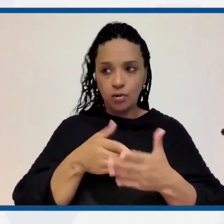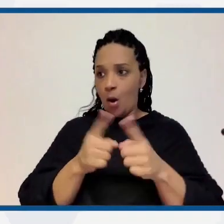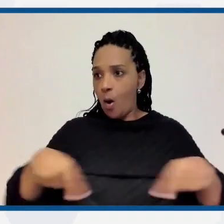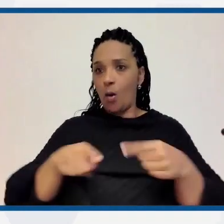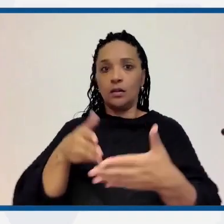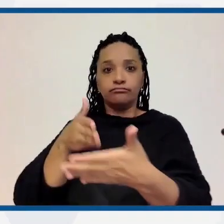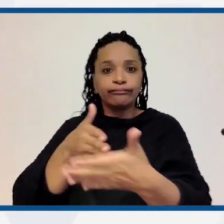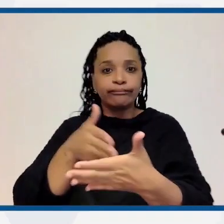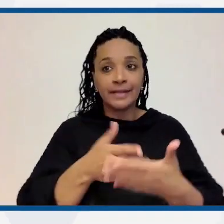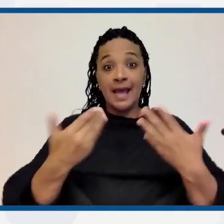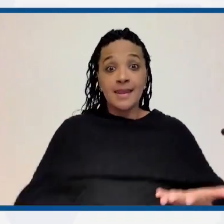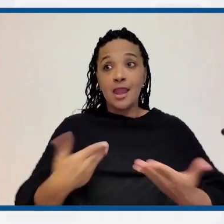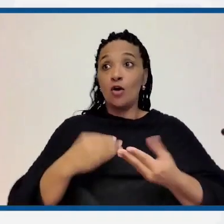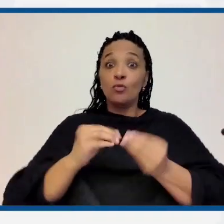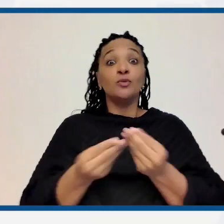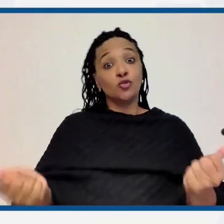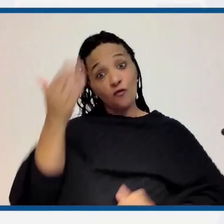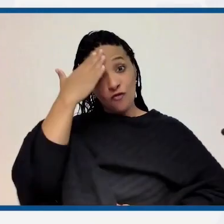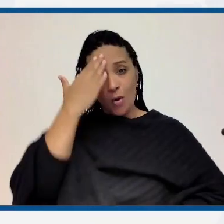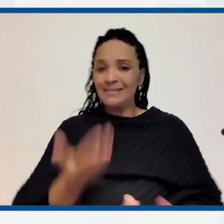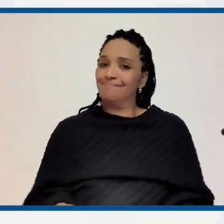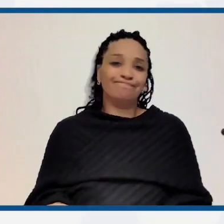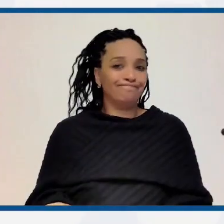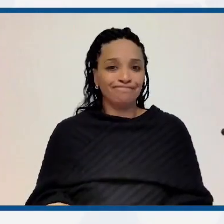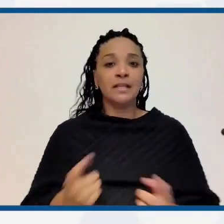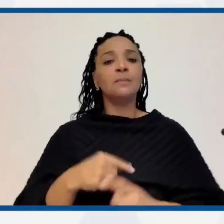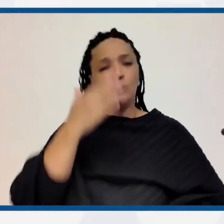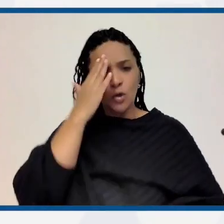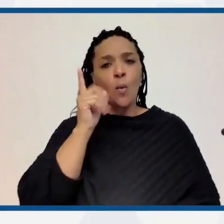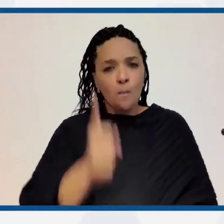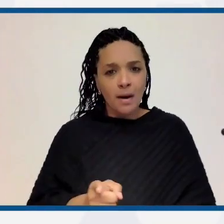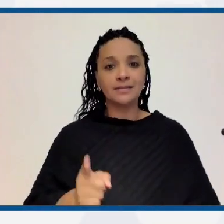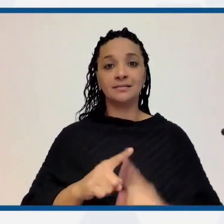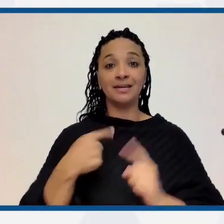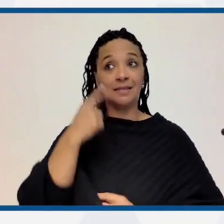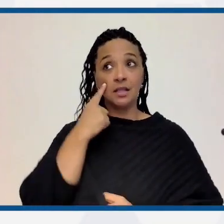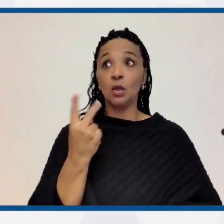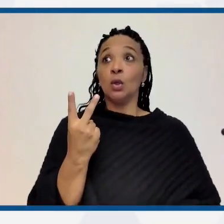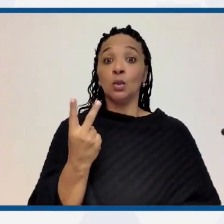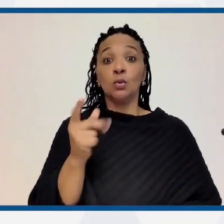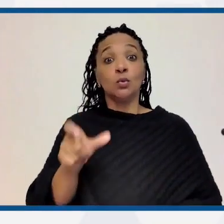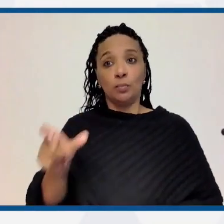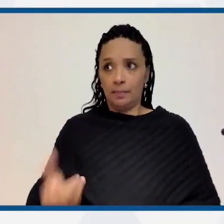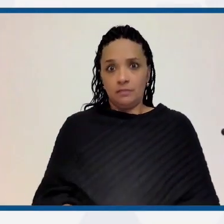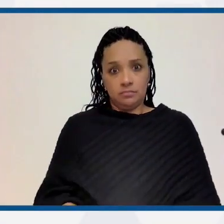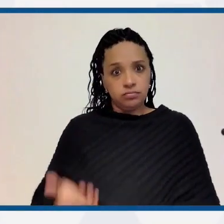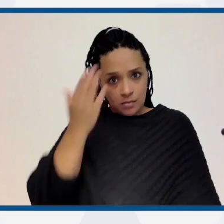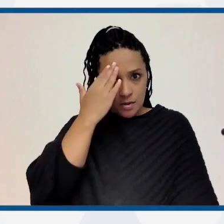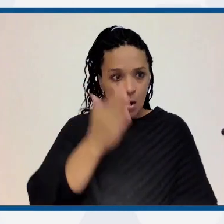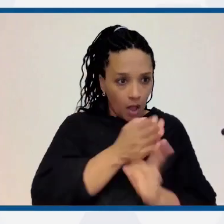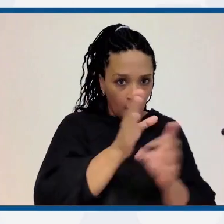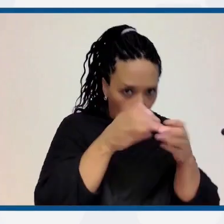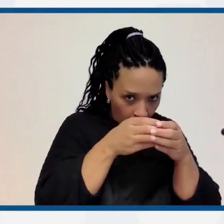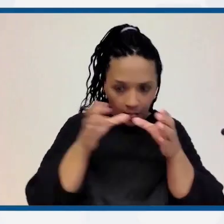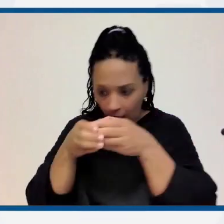answer here. We know it's a must, but I think as long as there's been more than 2 people on this planet, we know that silos have existed, and we haven't cracked